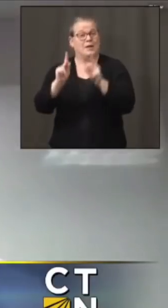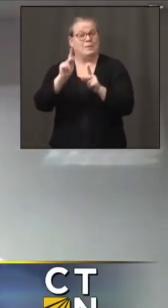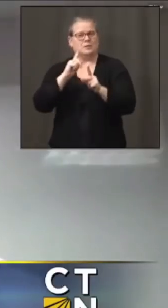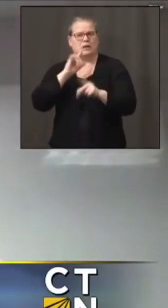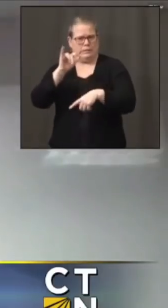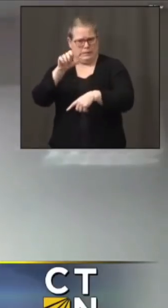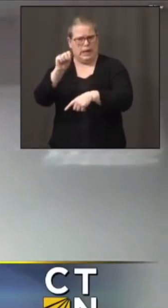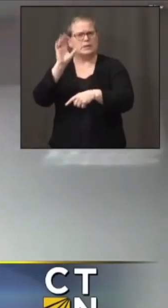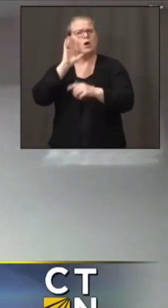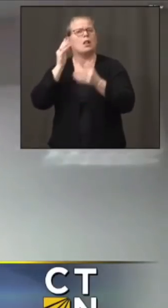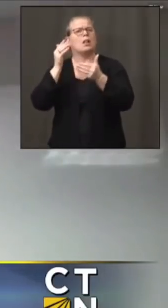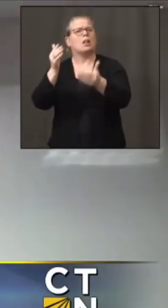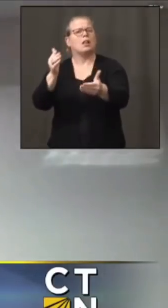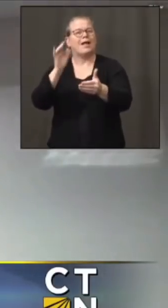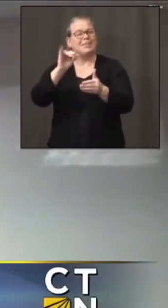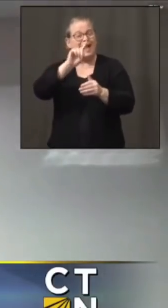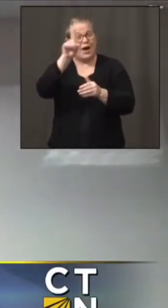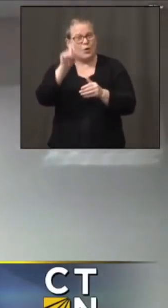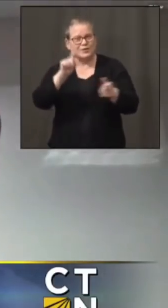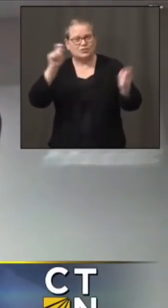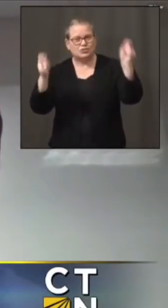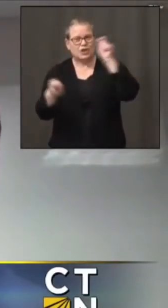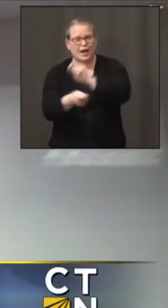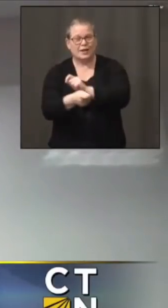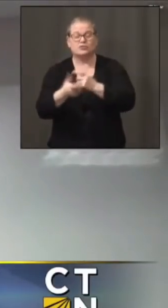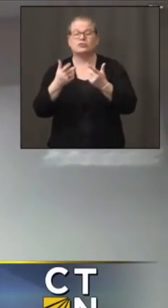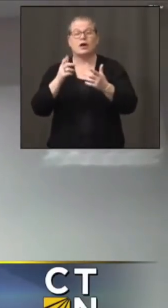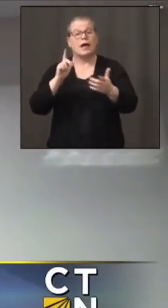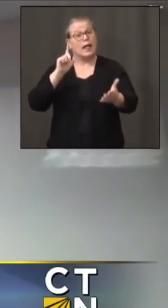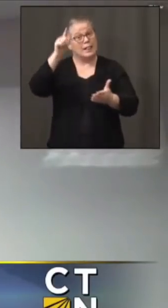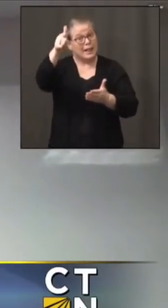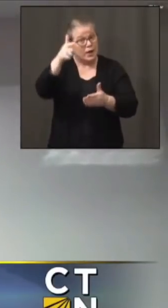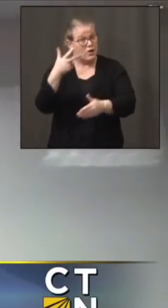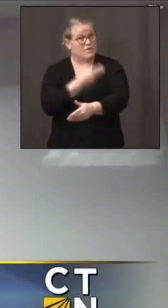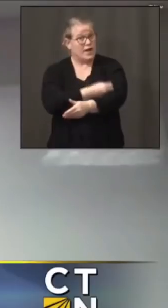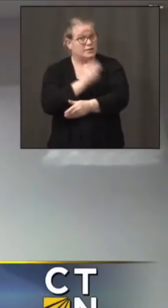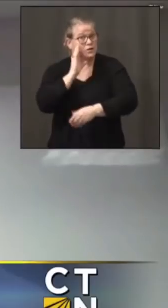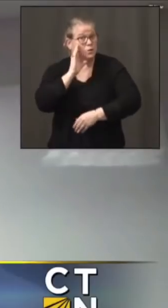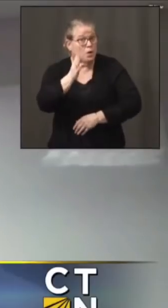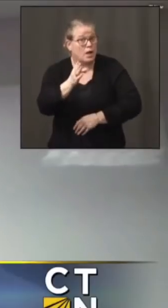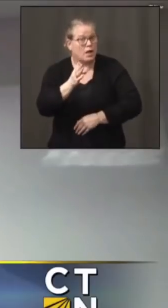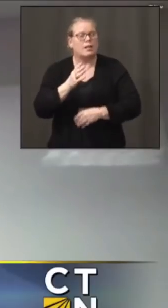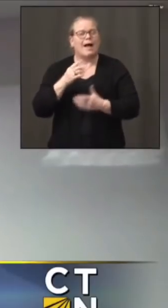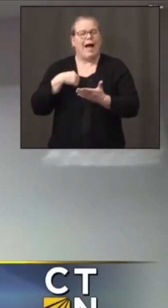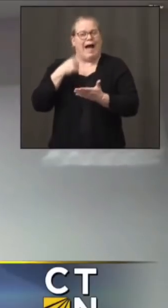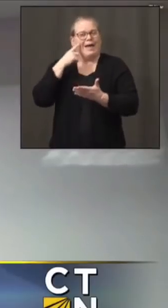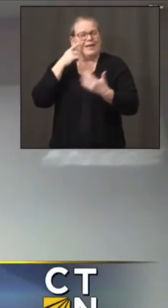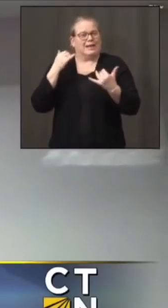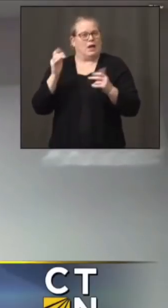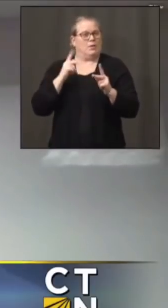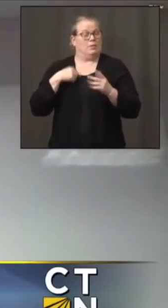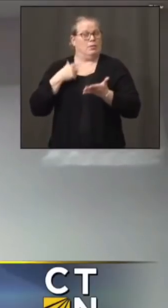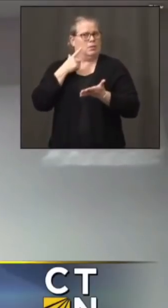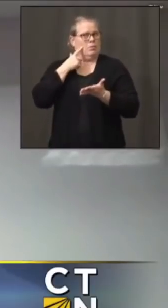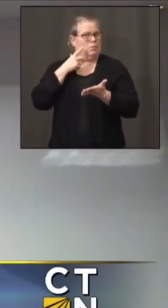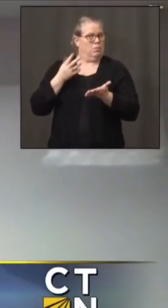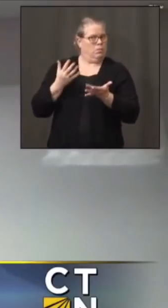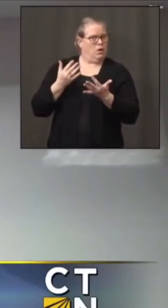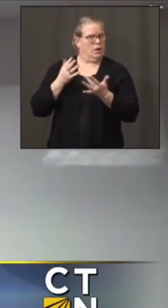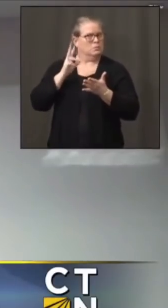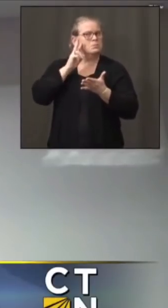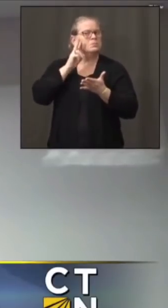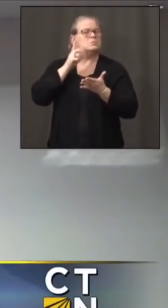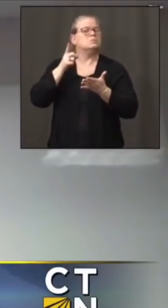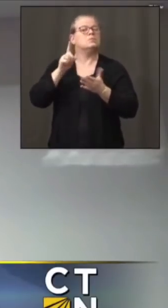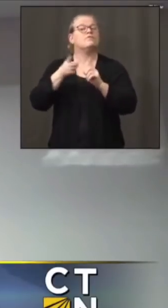to, will you get the vaccine at some point afterwards? I think a lot of people are trying to see and staying out to see exactly what happens